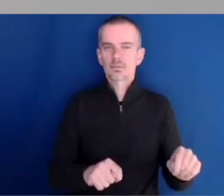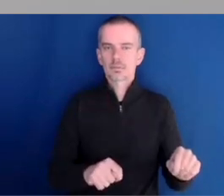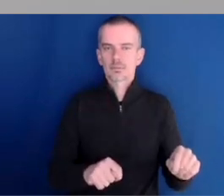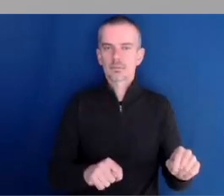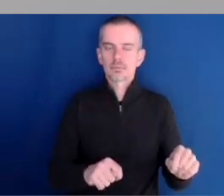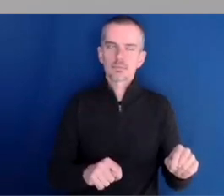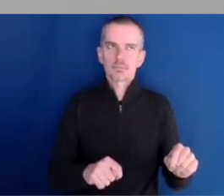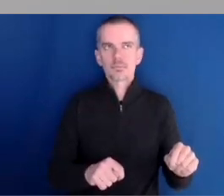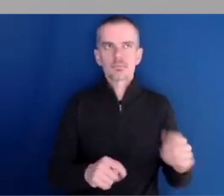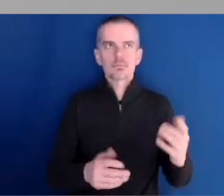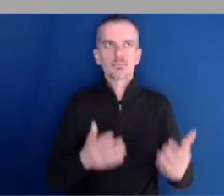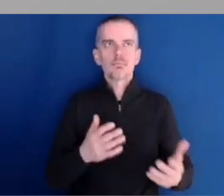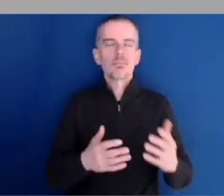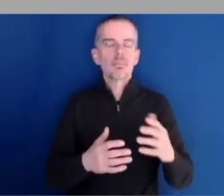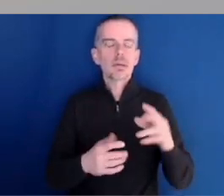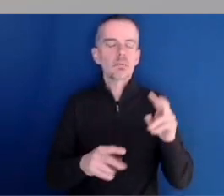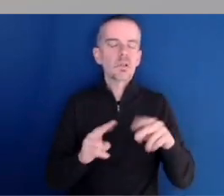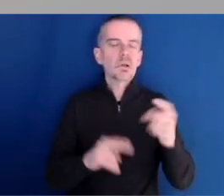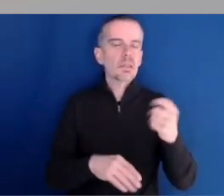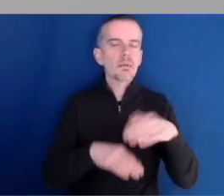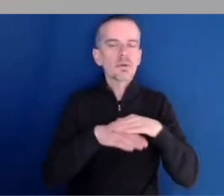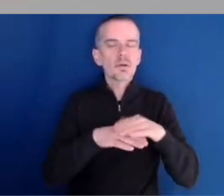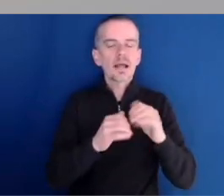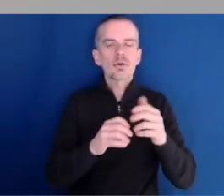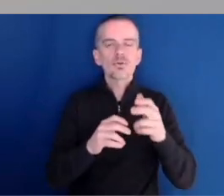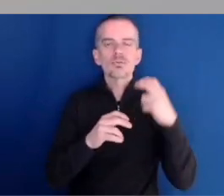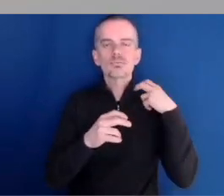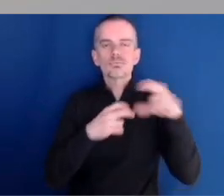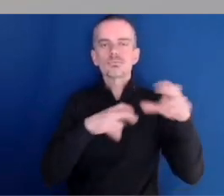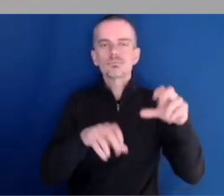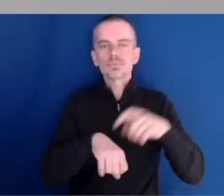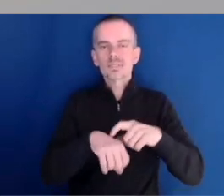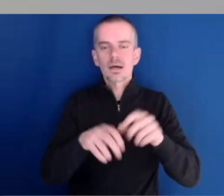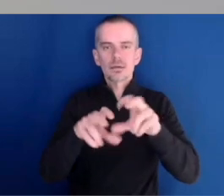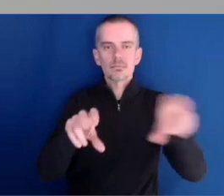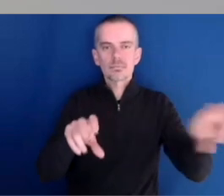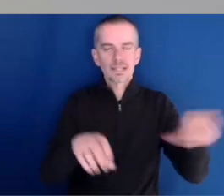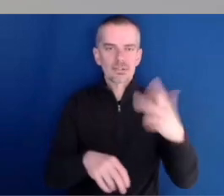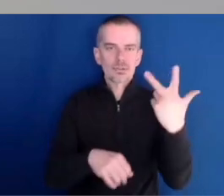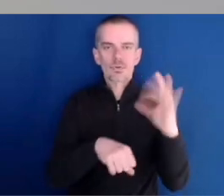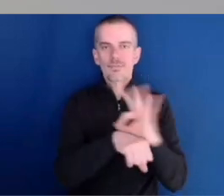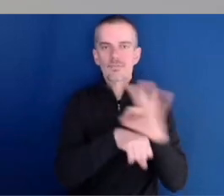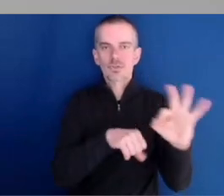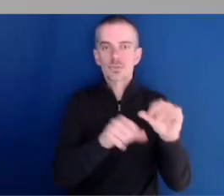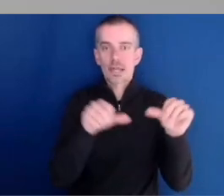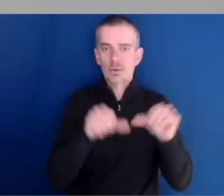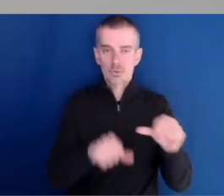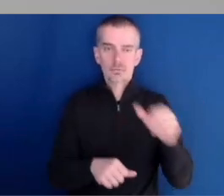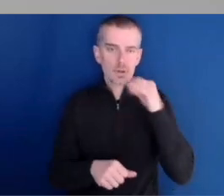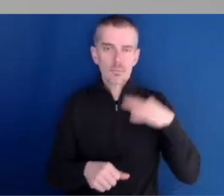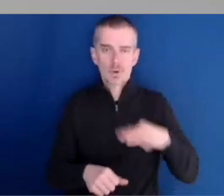you allocate time for like the three functional areas that a nonprofit